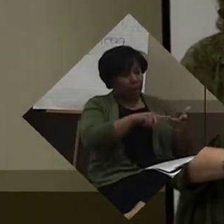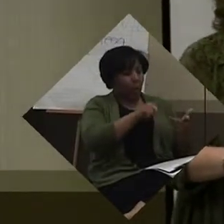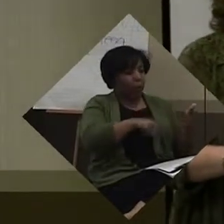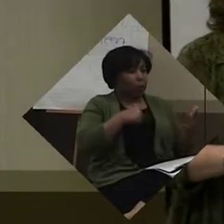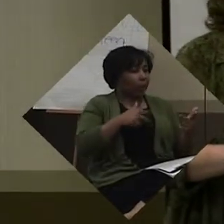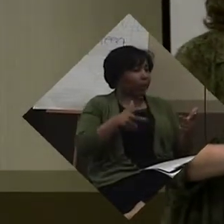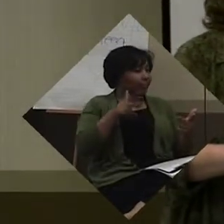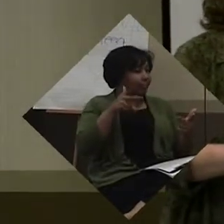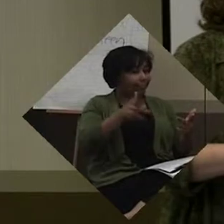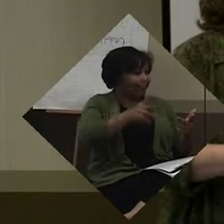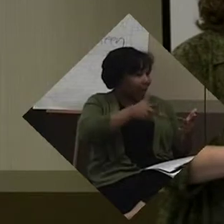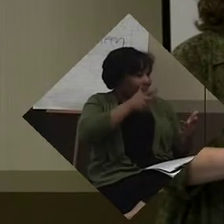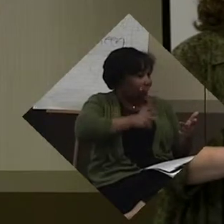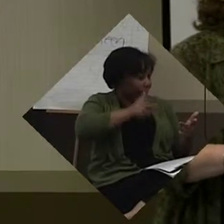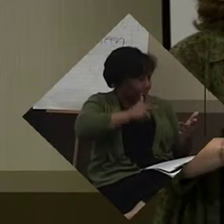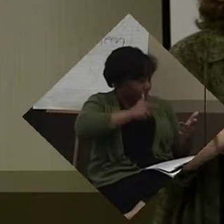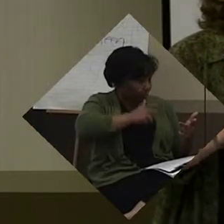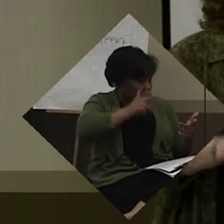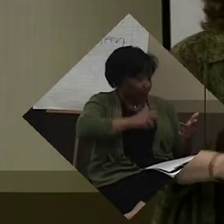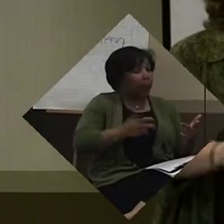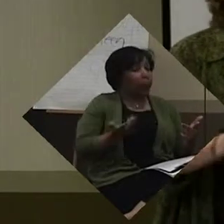hear? Okay?